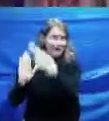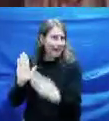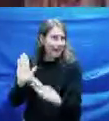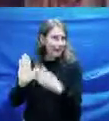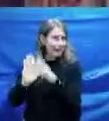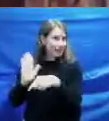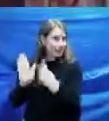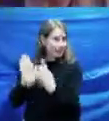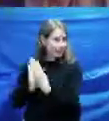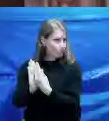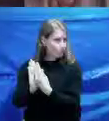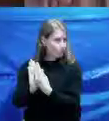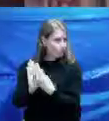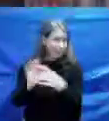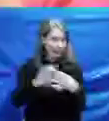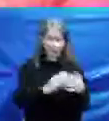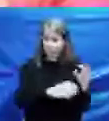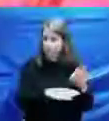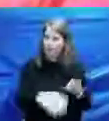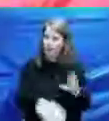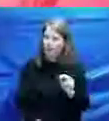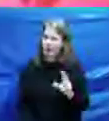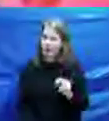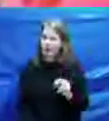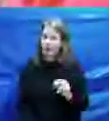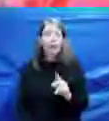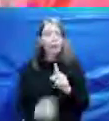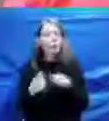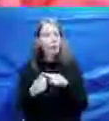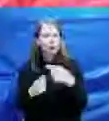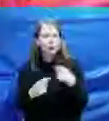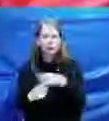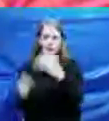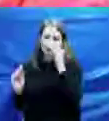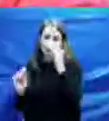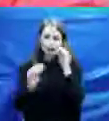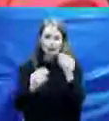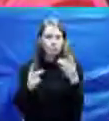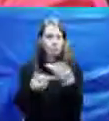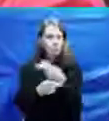we teach the multiplication, we drill. We can't